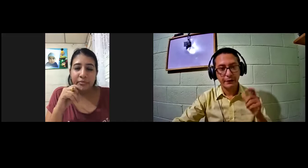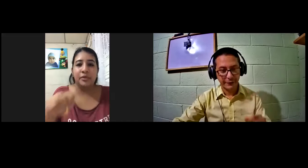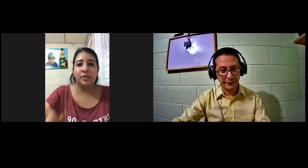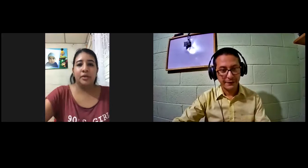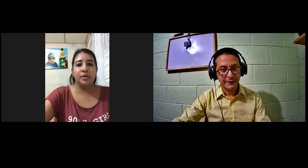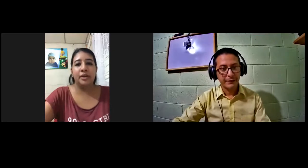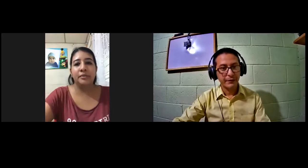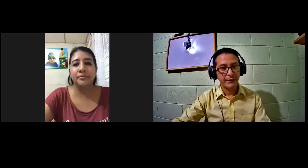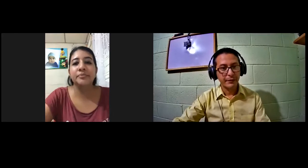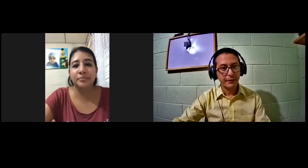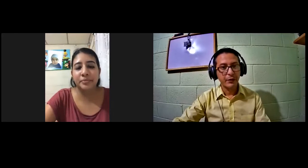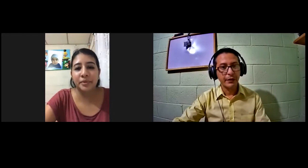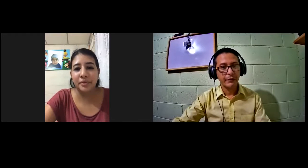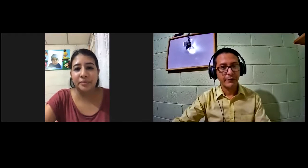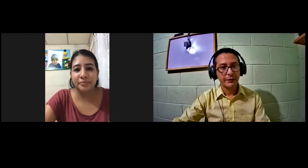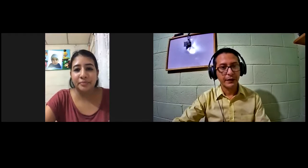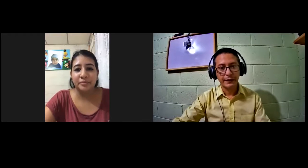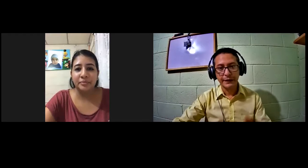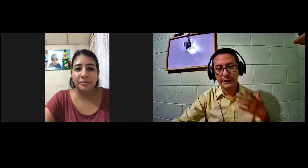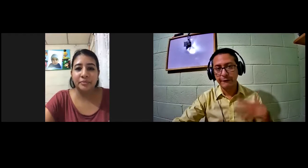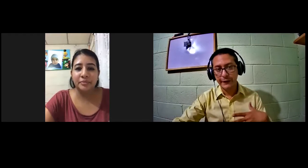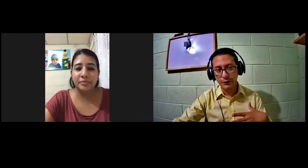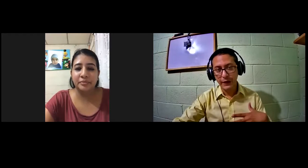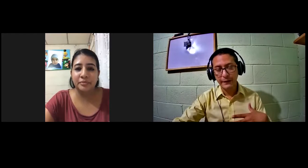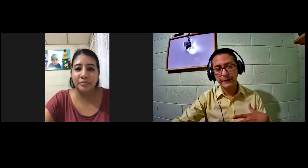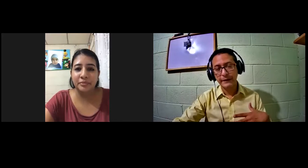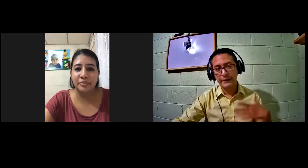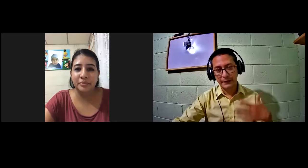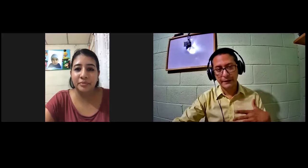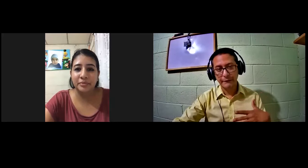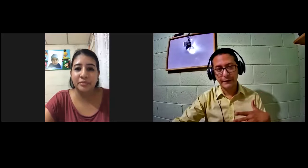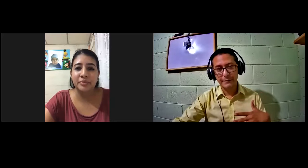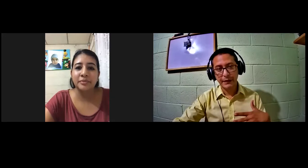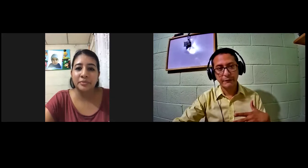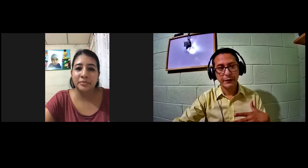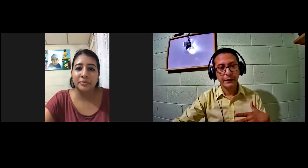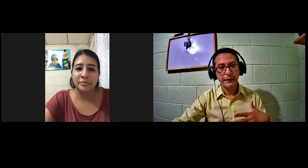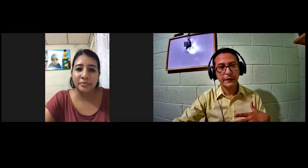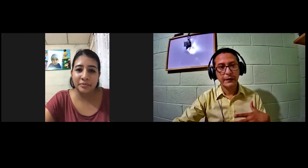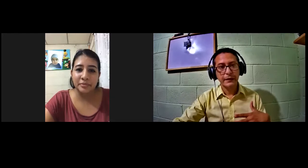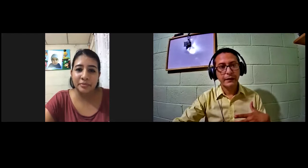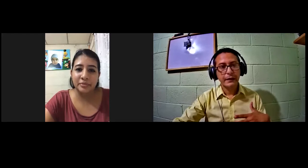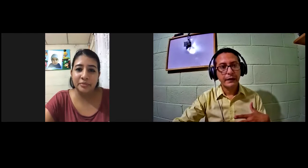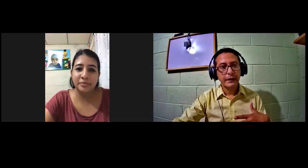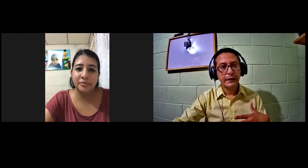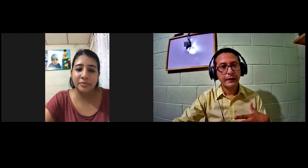the microphones. Probamos los micrófonos. This is the first one. This is the first microphone.